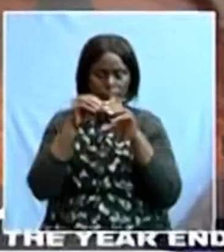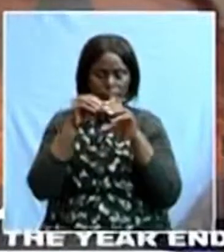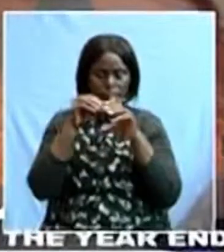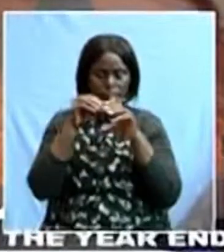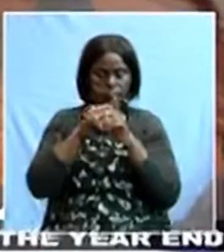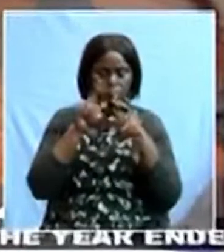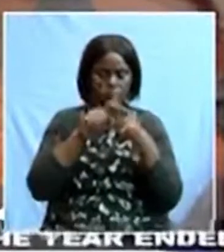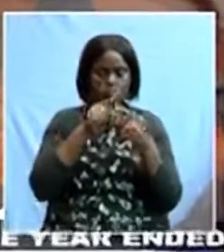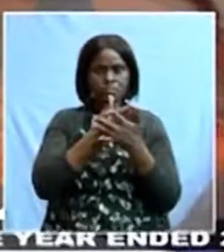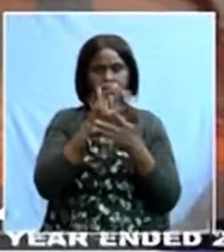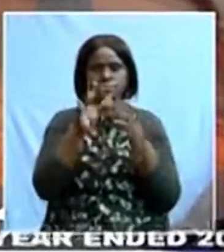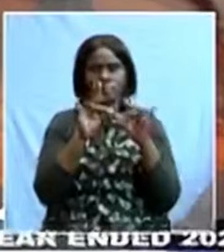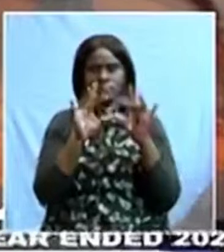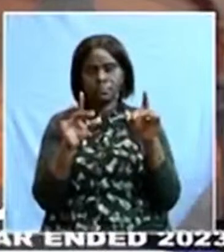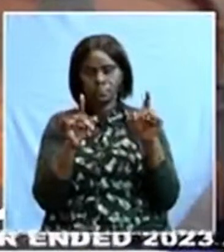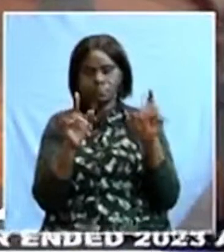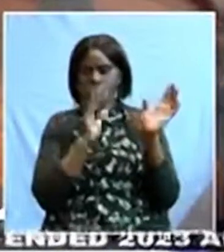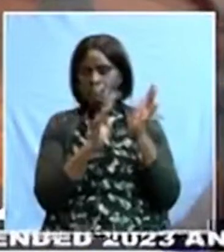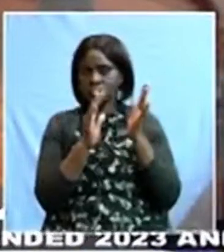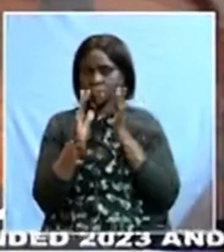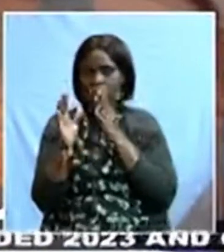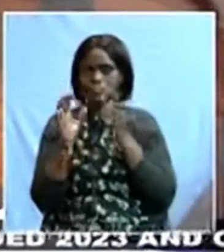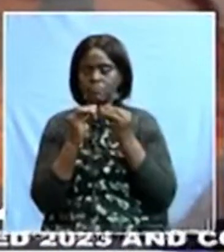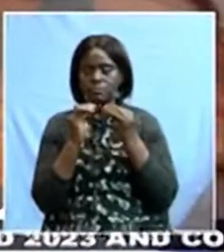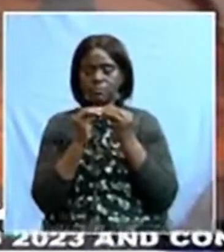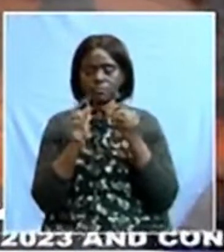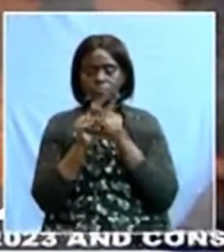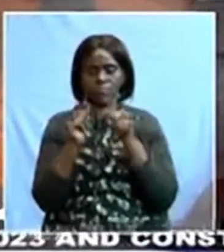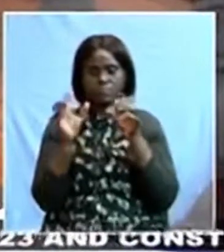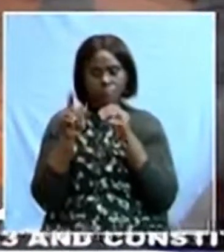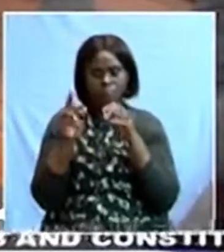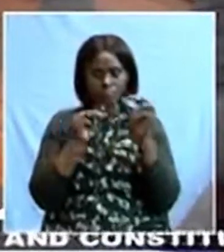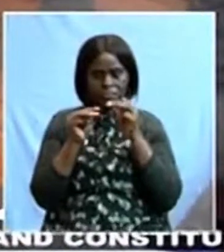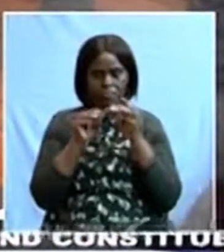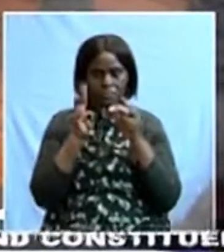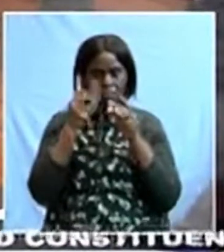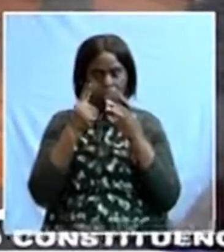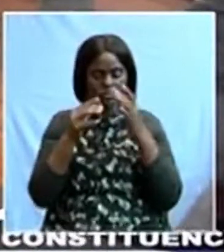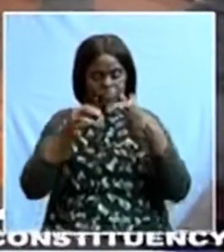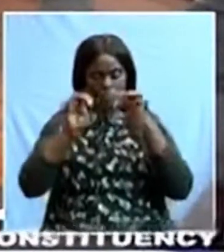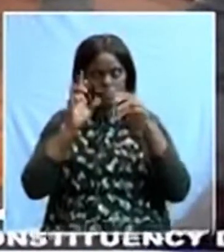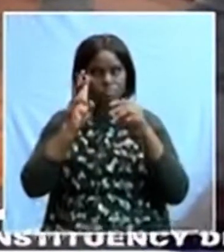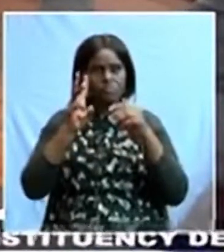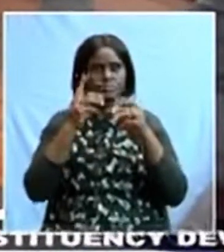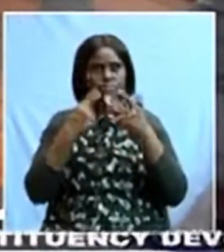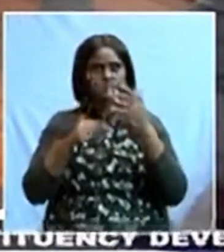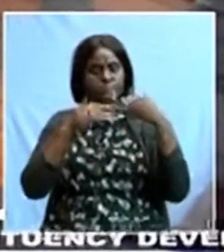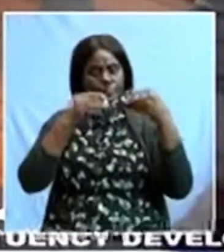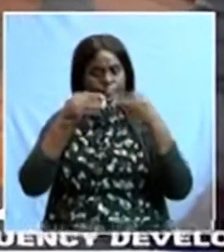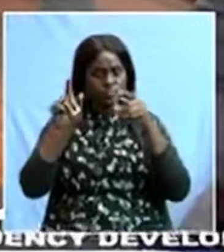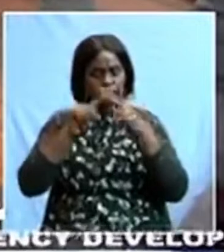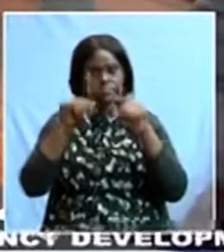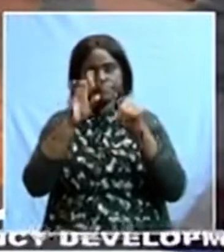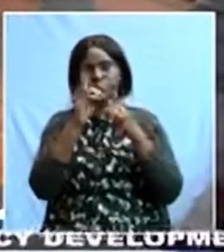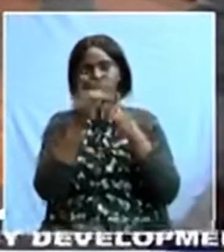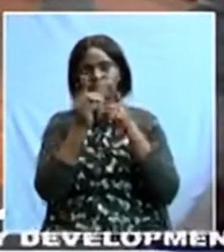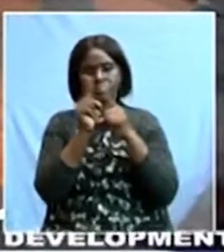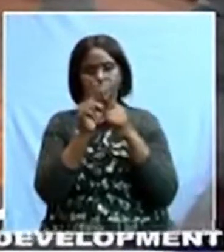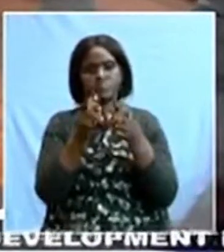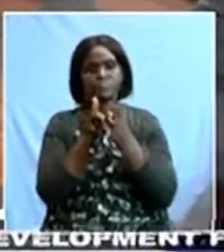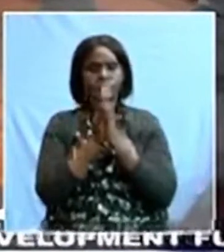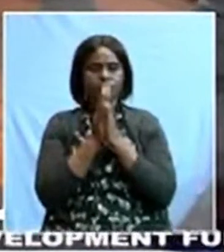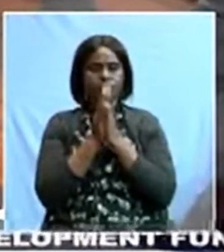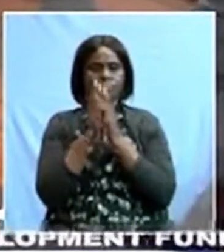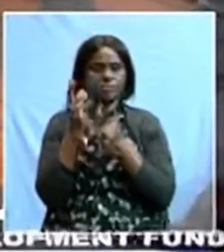to procure plots. Remedial measures. The council management will continue marketing the district and